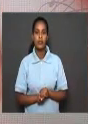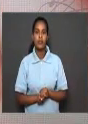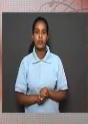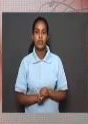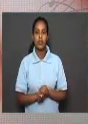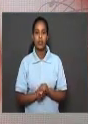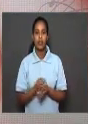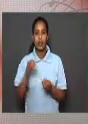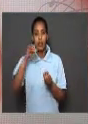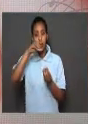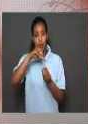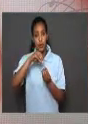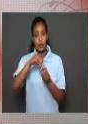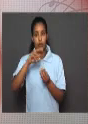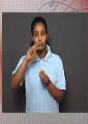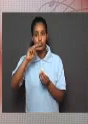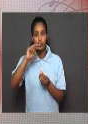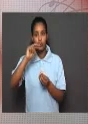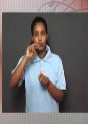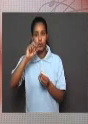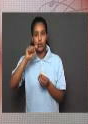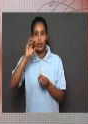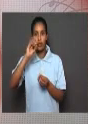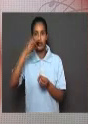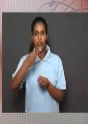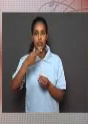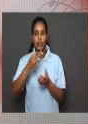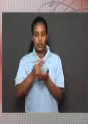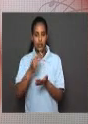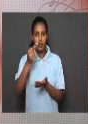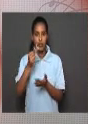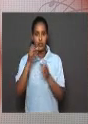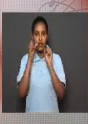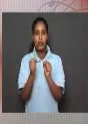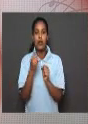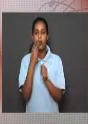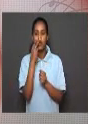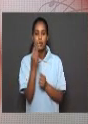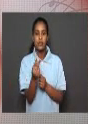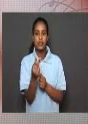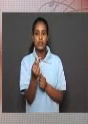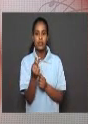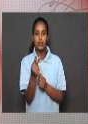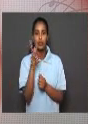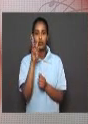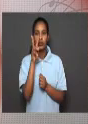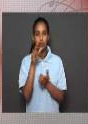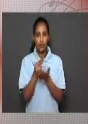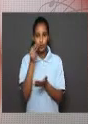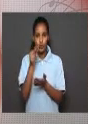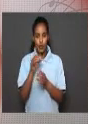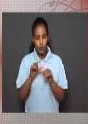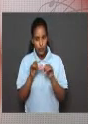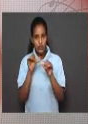Upon adding sodium hydroxide to each test tube, it can be observed that the tube containing